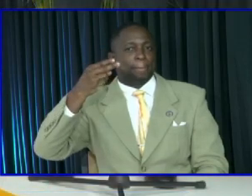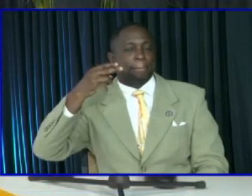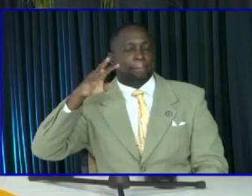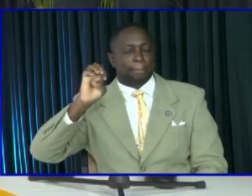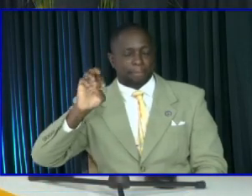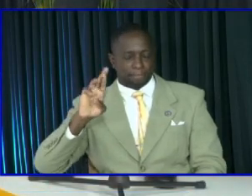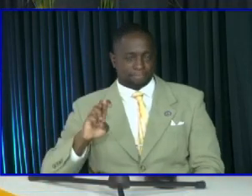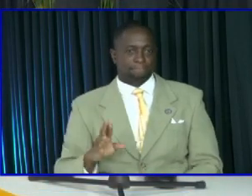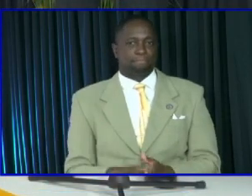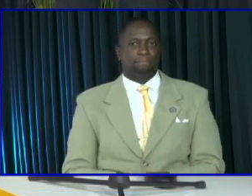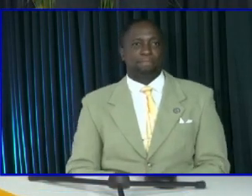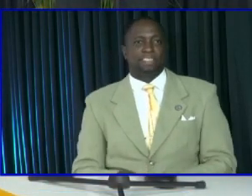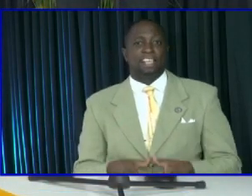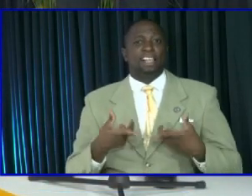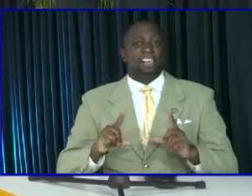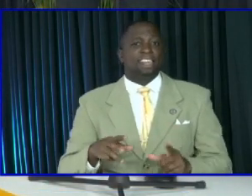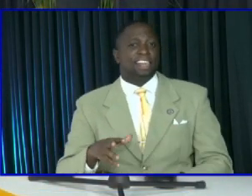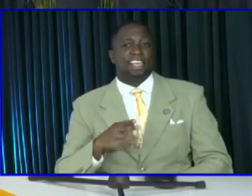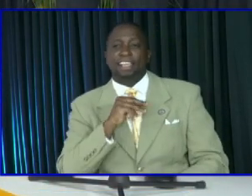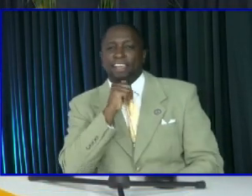Let not your heart be